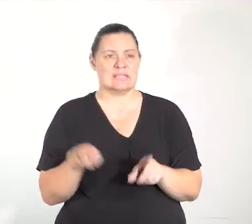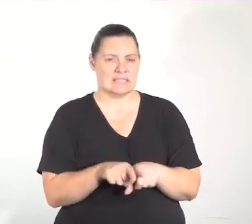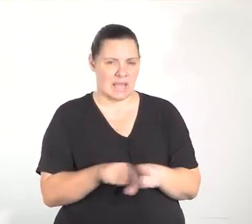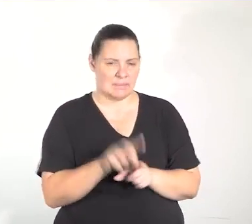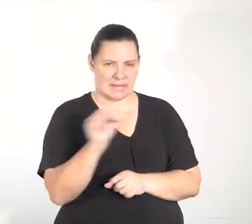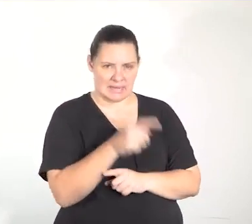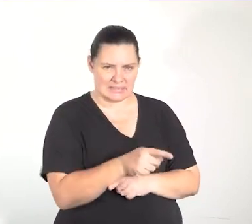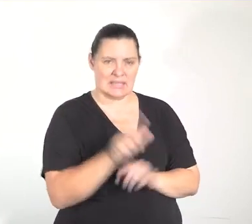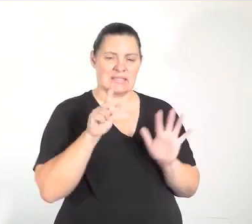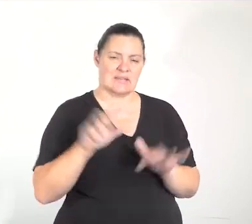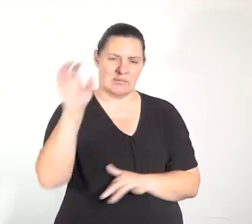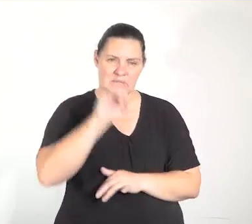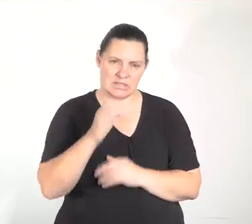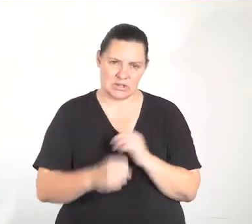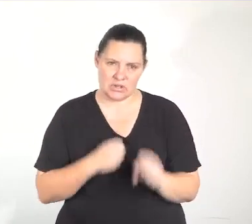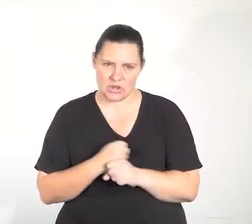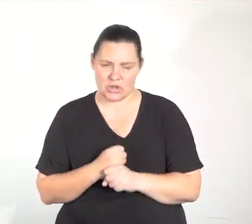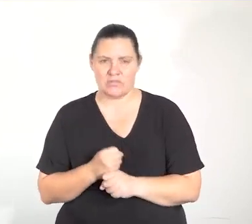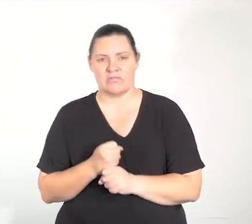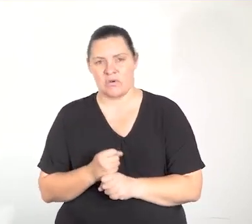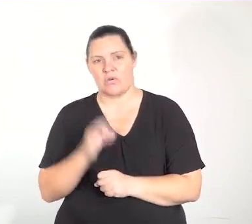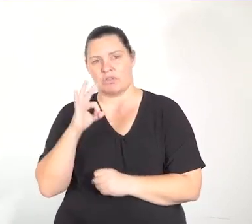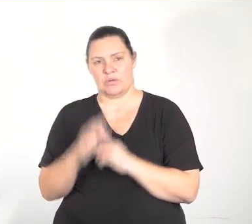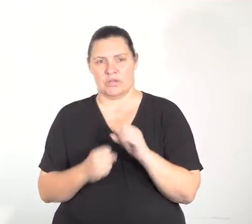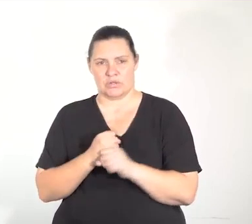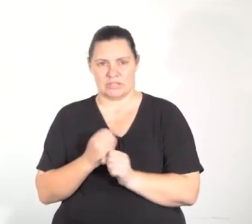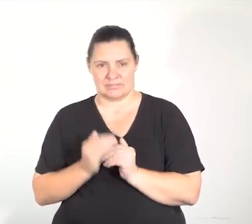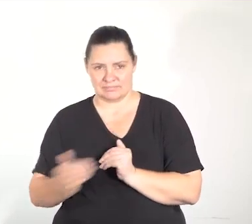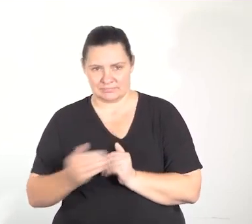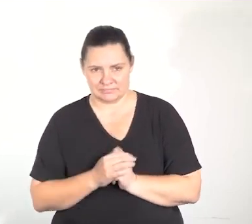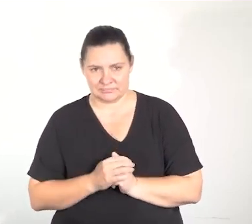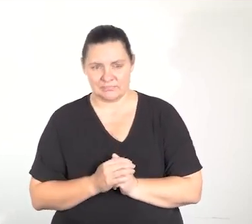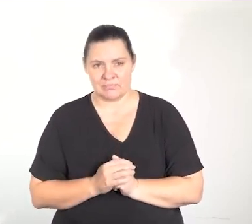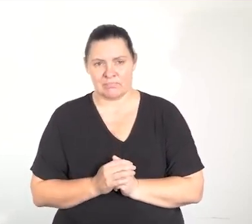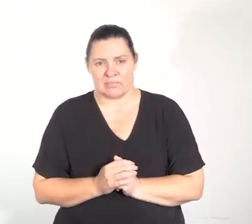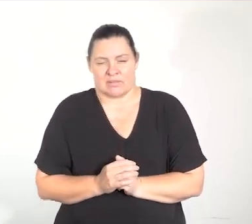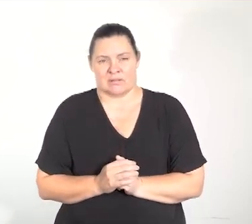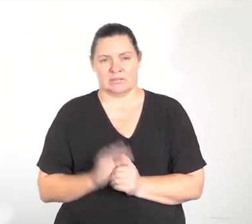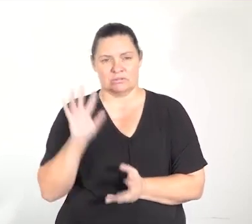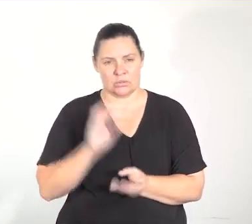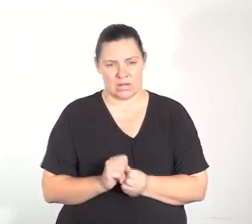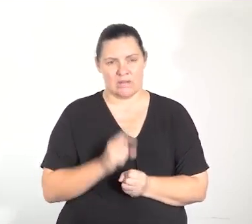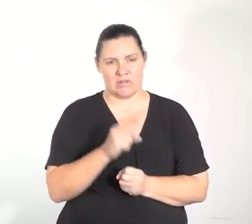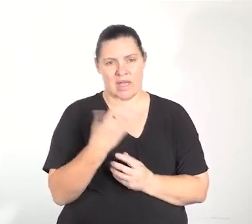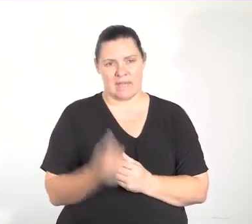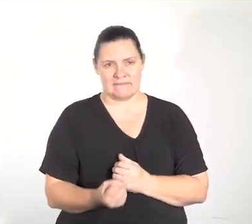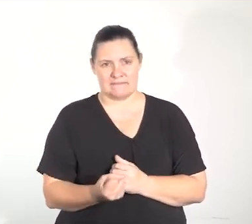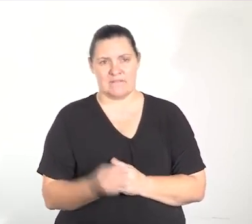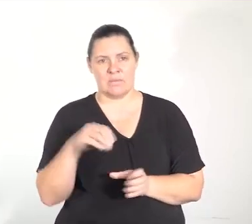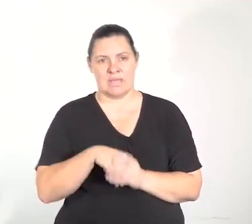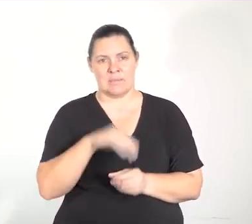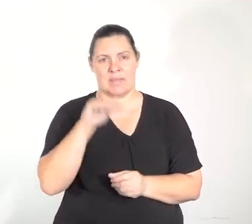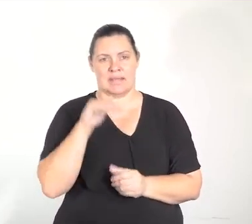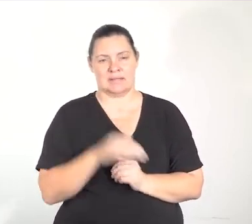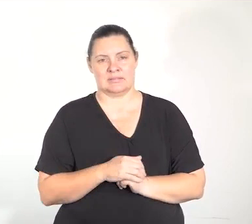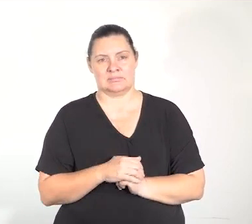dealing with Nicholas, 7% per annum, and that is for 3 years. So let's calculate the total amount that he will have in